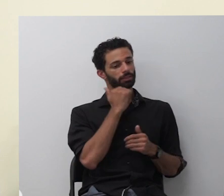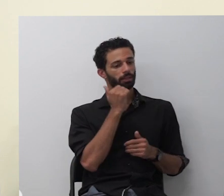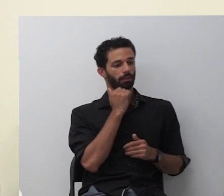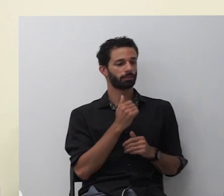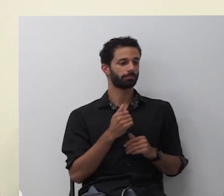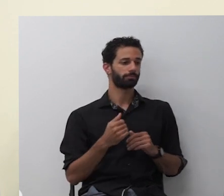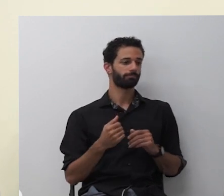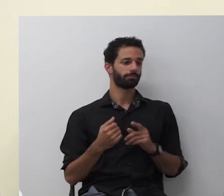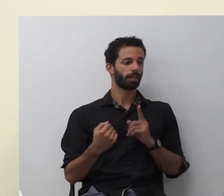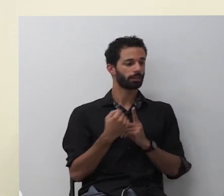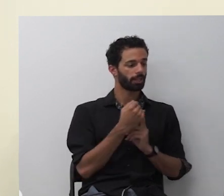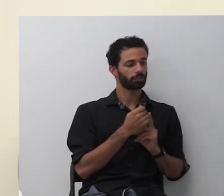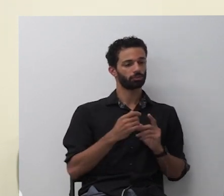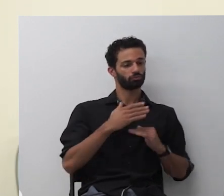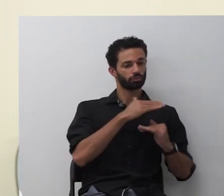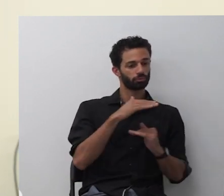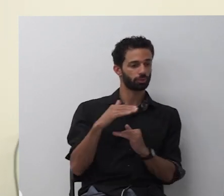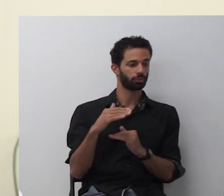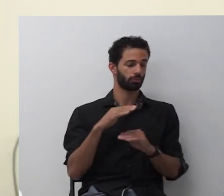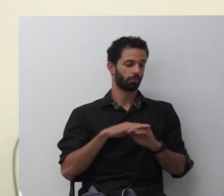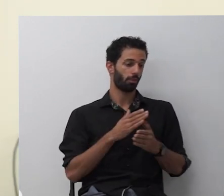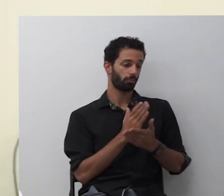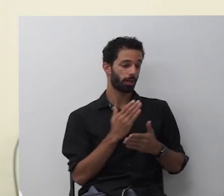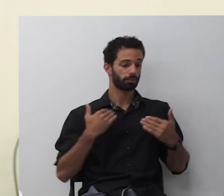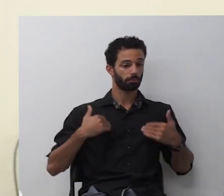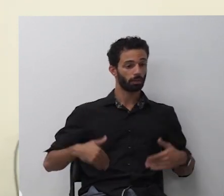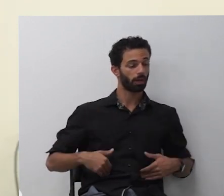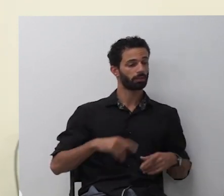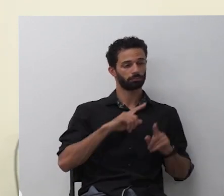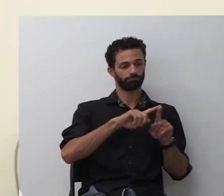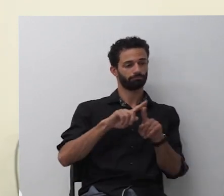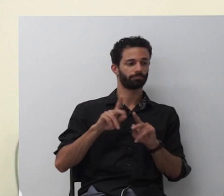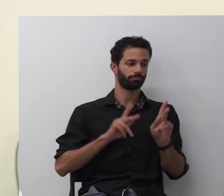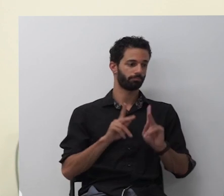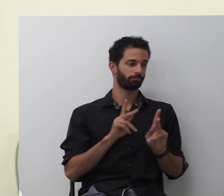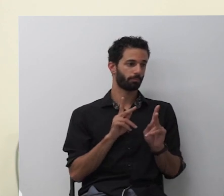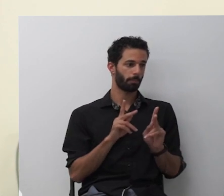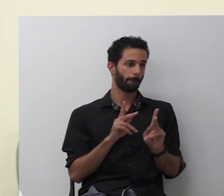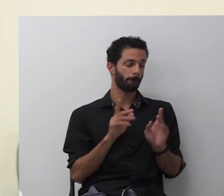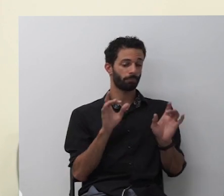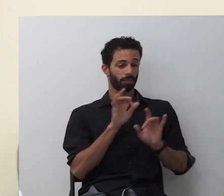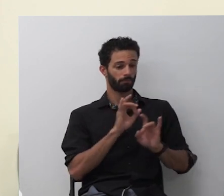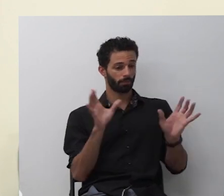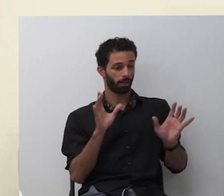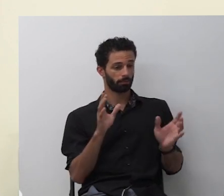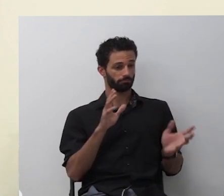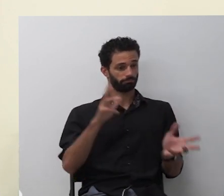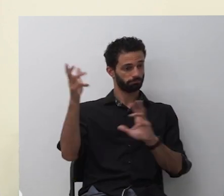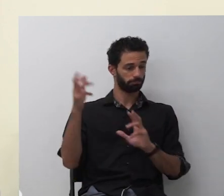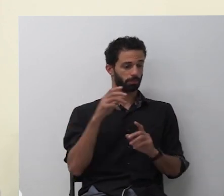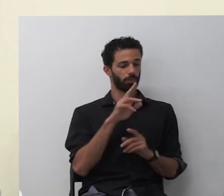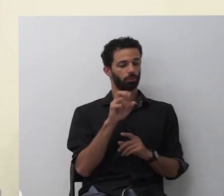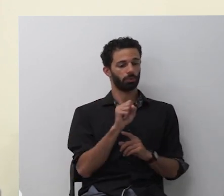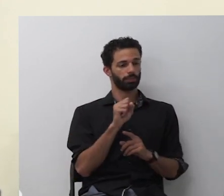attacks and restrictions on the rights, bodies, and livelihoods of people. The violent insurrection at the US Capitol